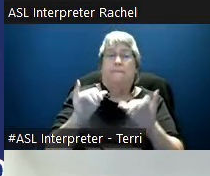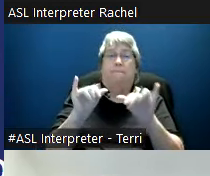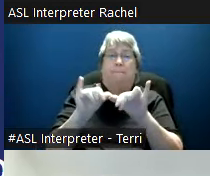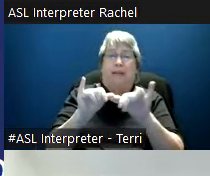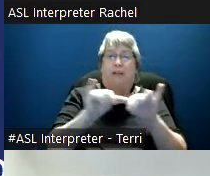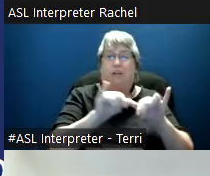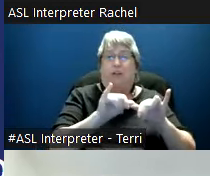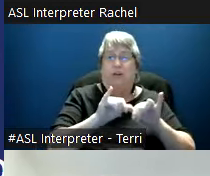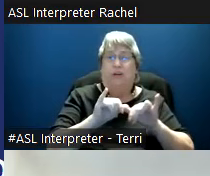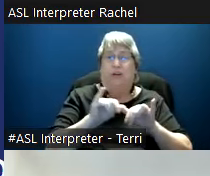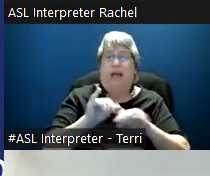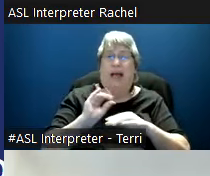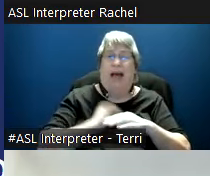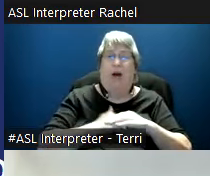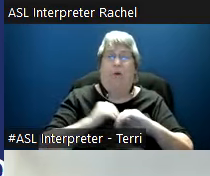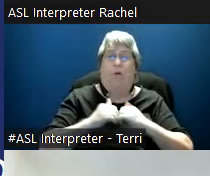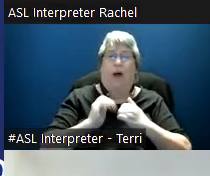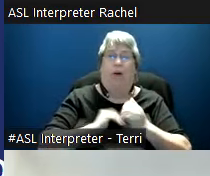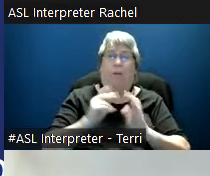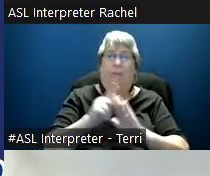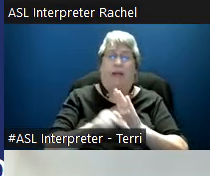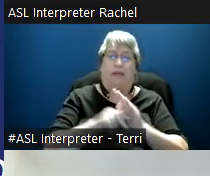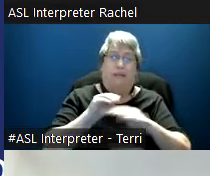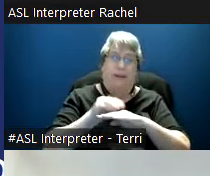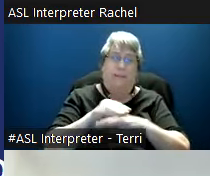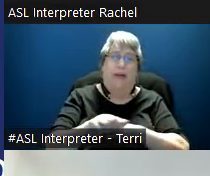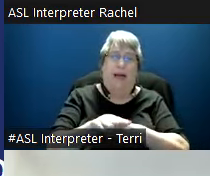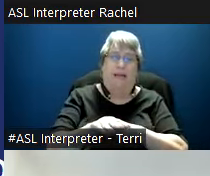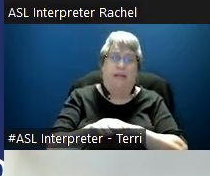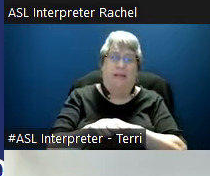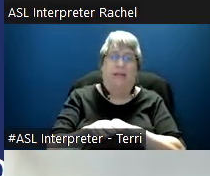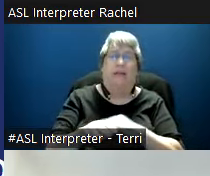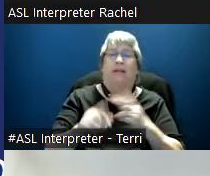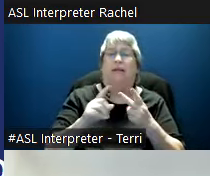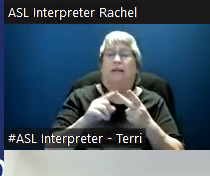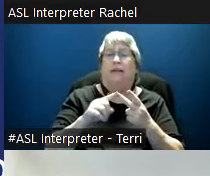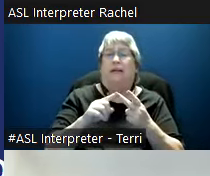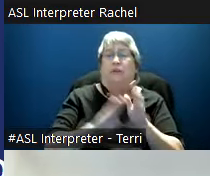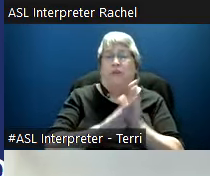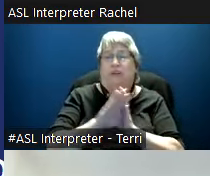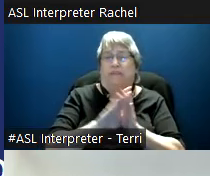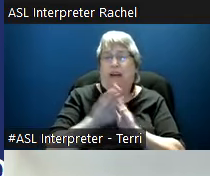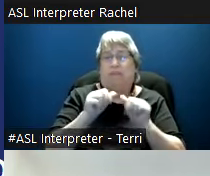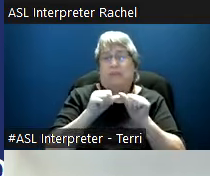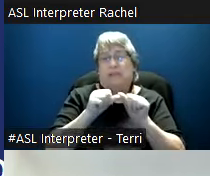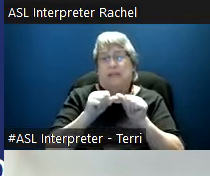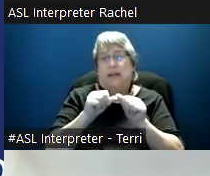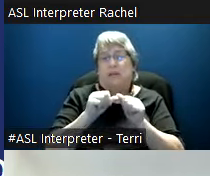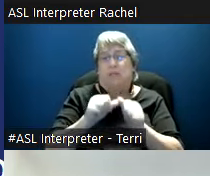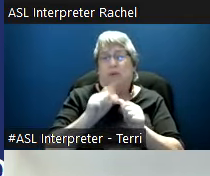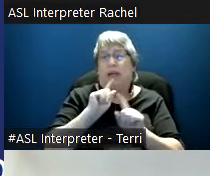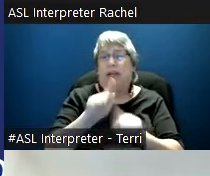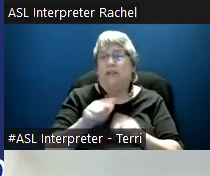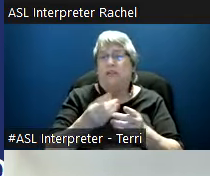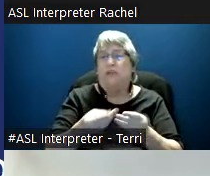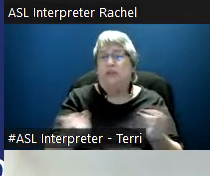of our policies on health equity, to develop sustainable solutions that close gaps in health and healthcare